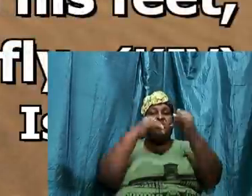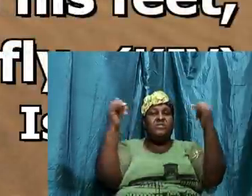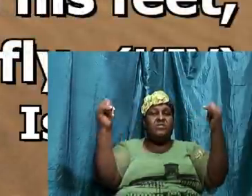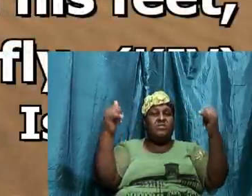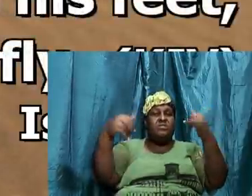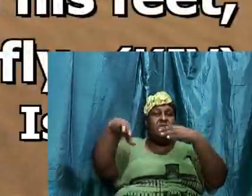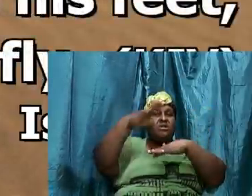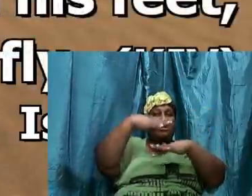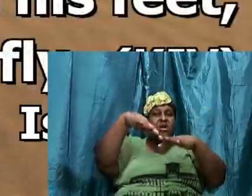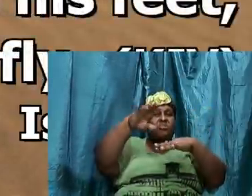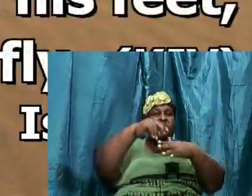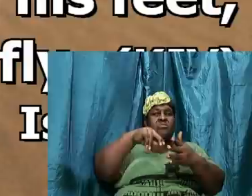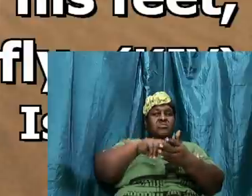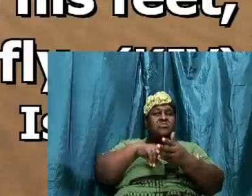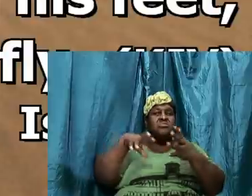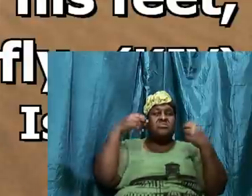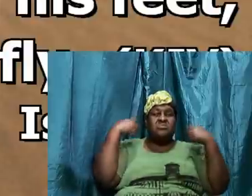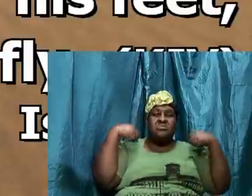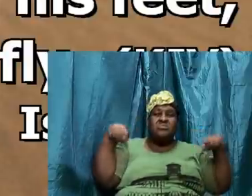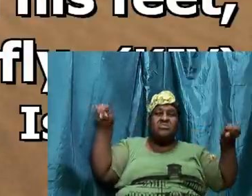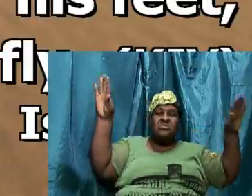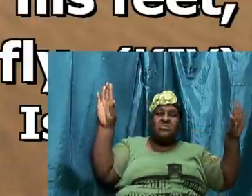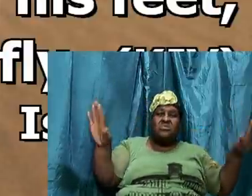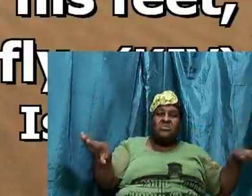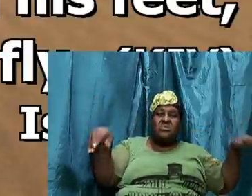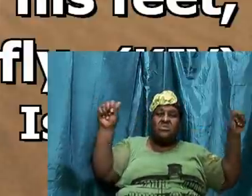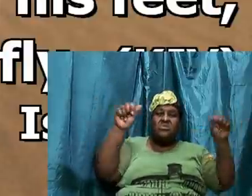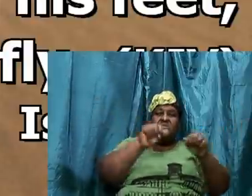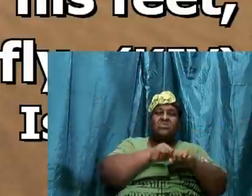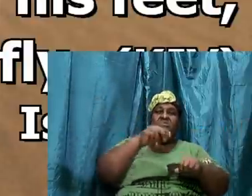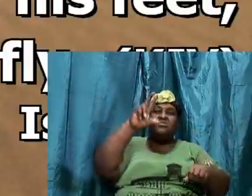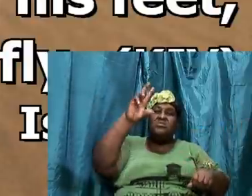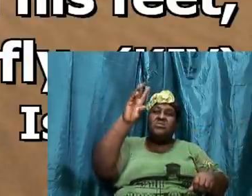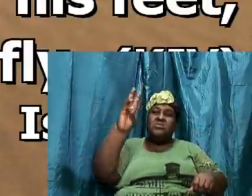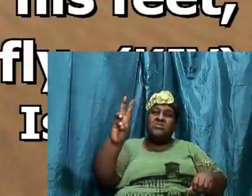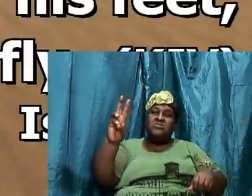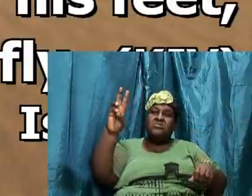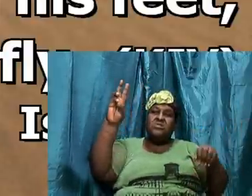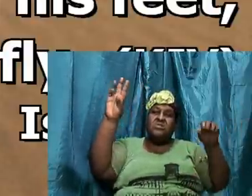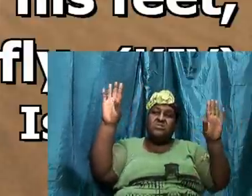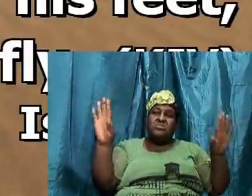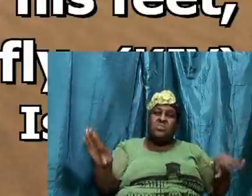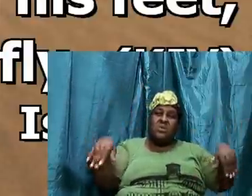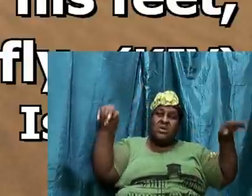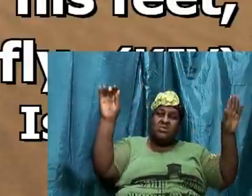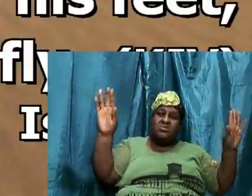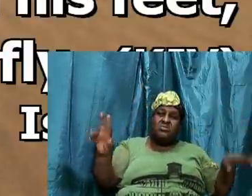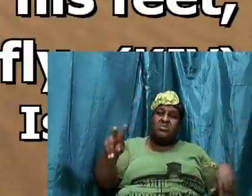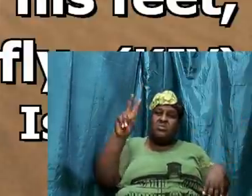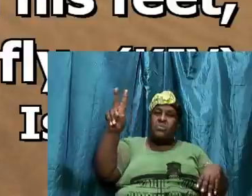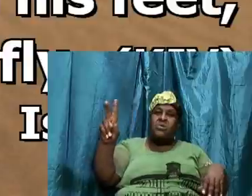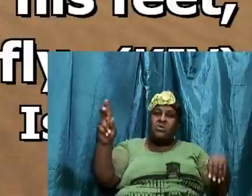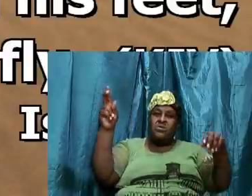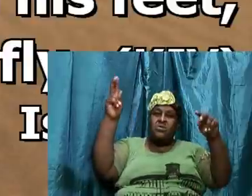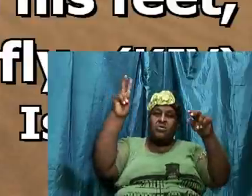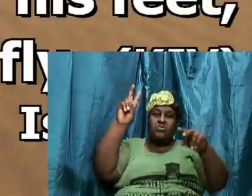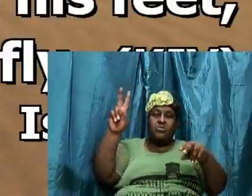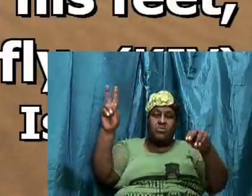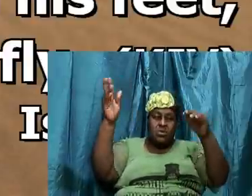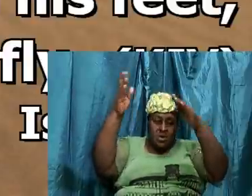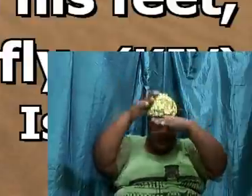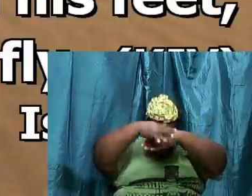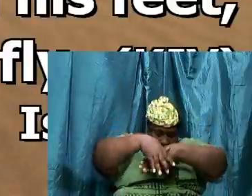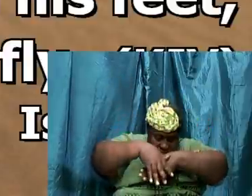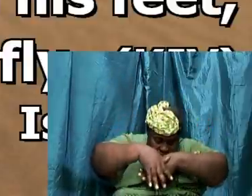Above it stood the seraphims, each had six wings. With twain they covered their faces, and with twain